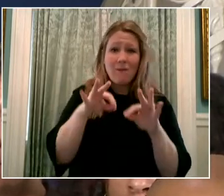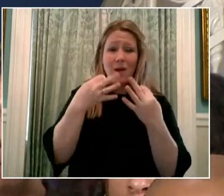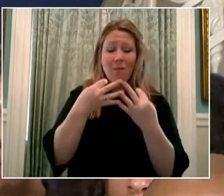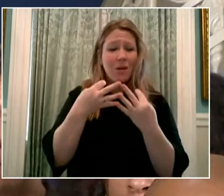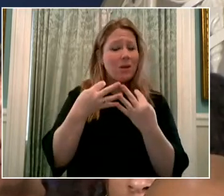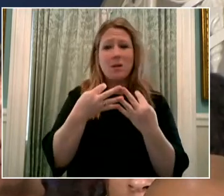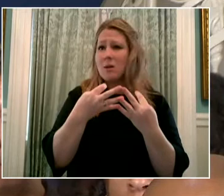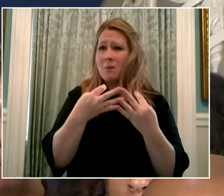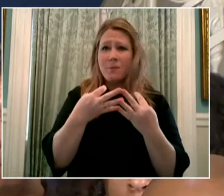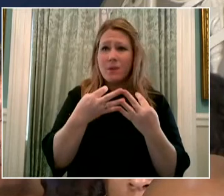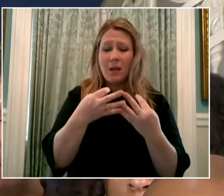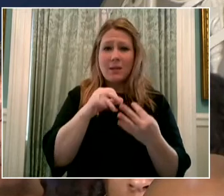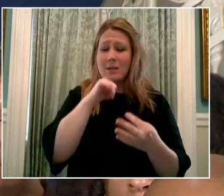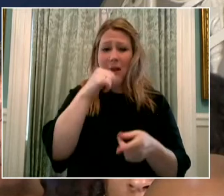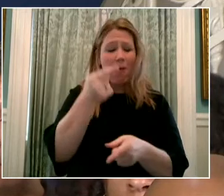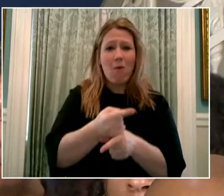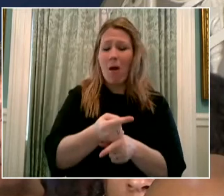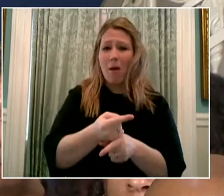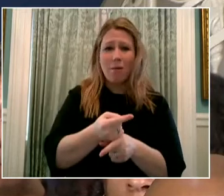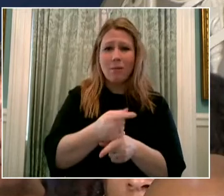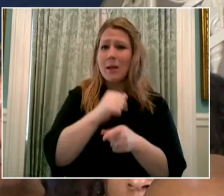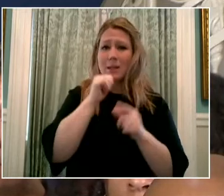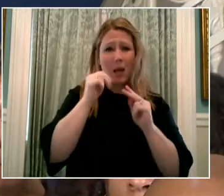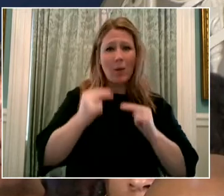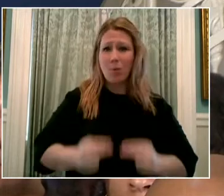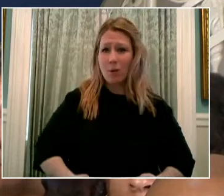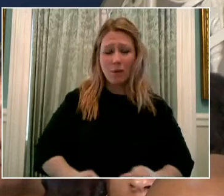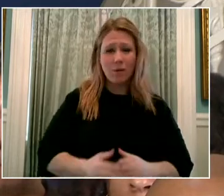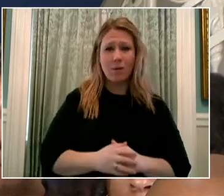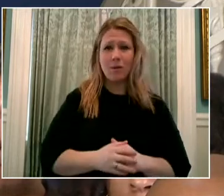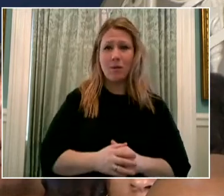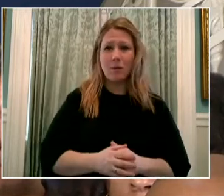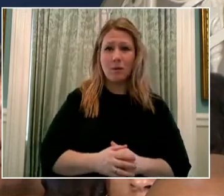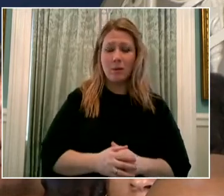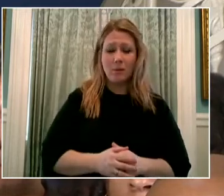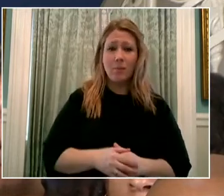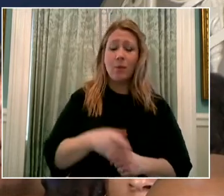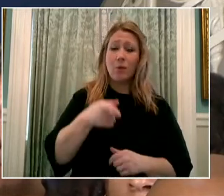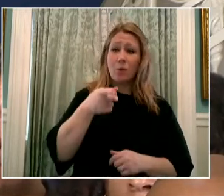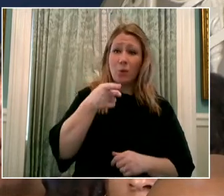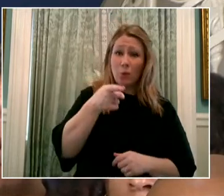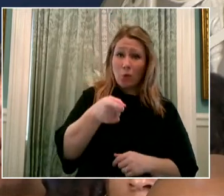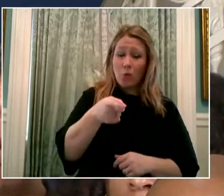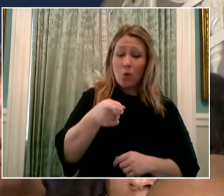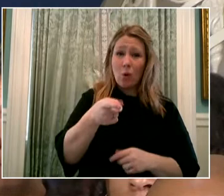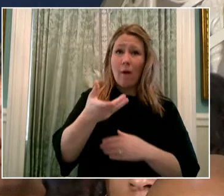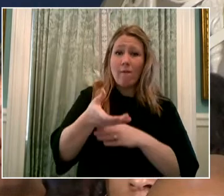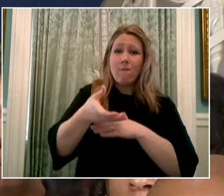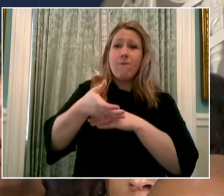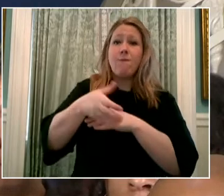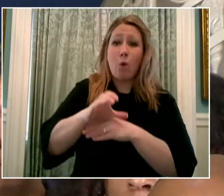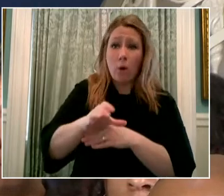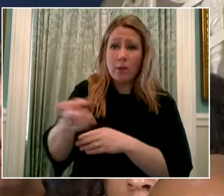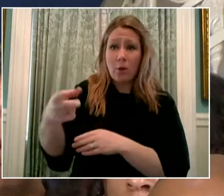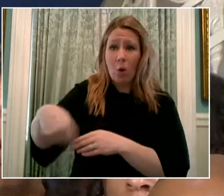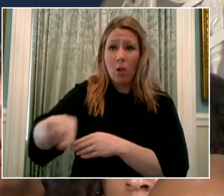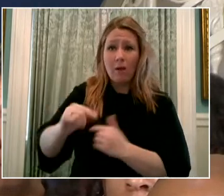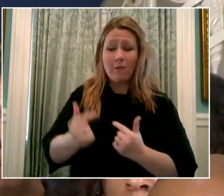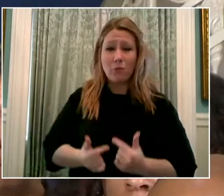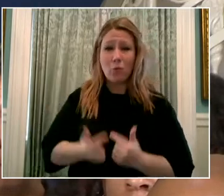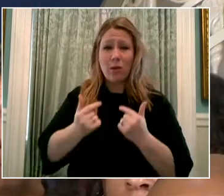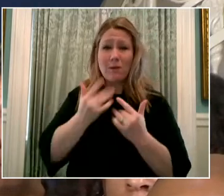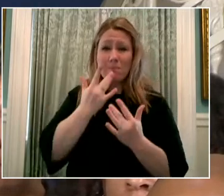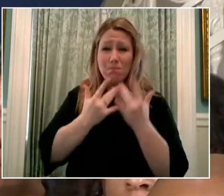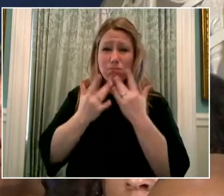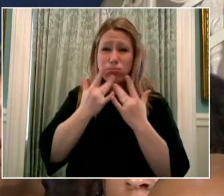and inhumane. You put asylum seekers in a desperate situation. If they work informally, they